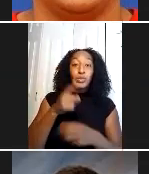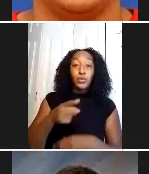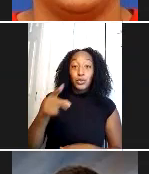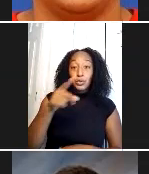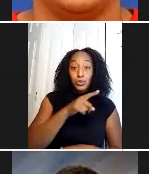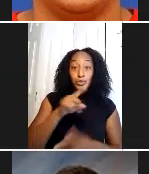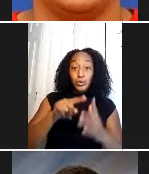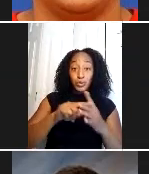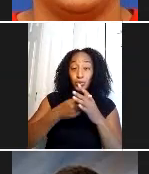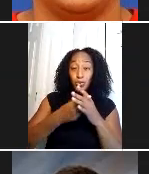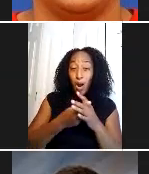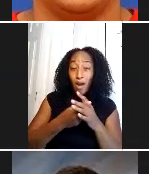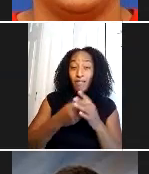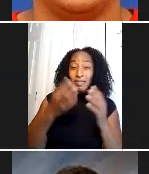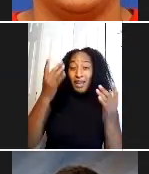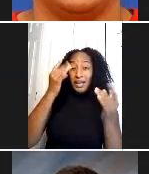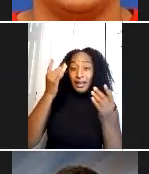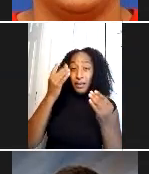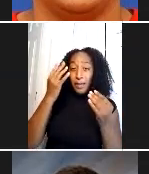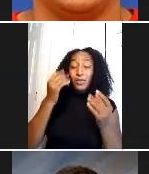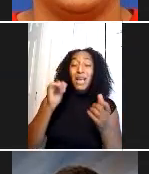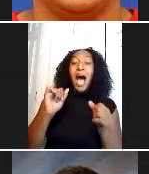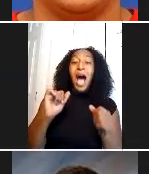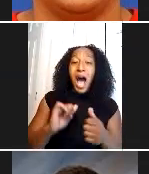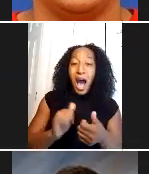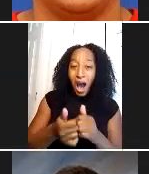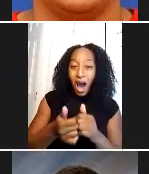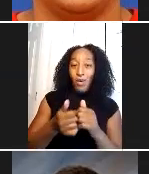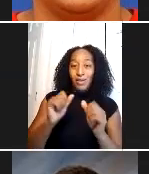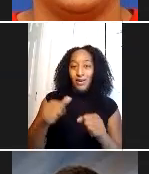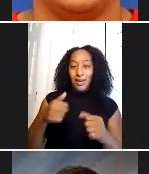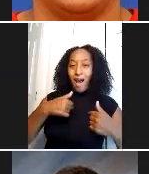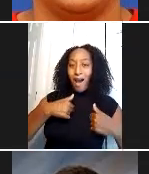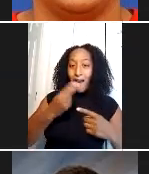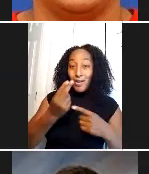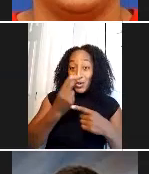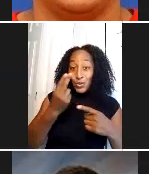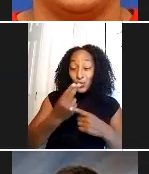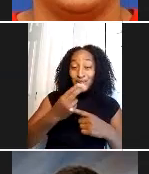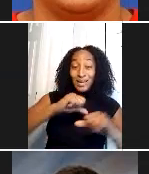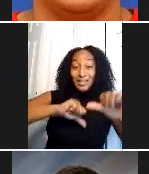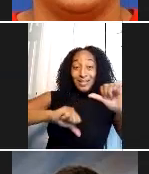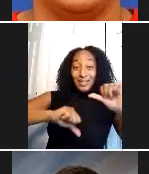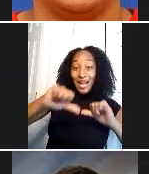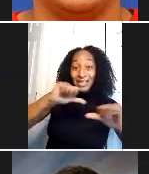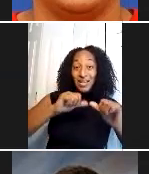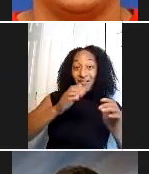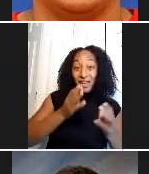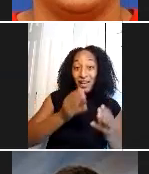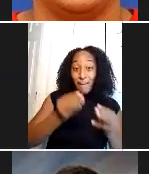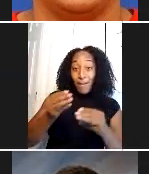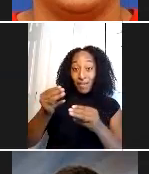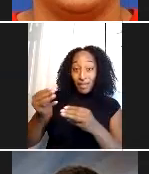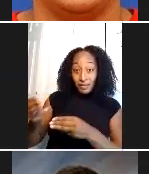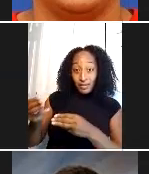actually utilize the scientific method, okay? So here's an example. There's